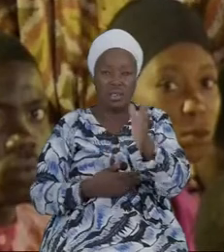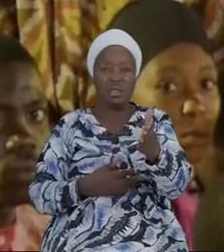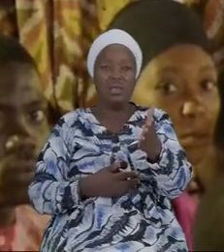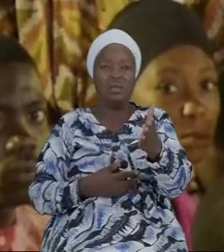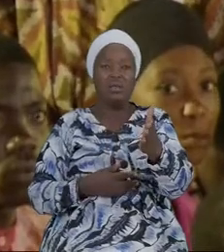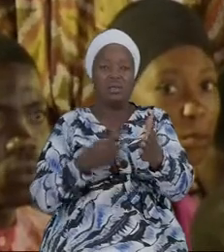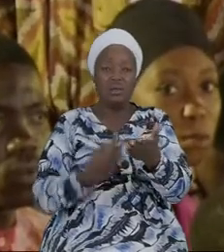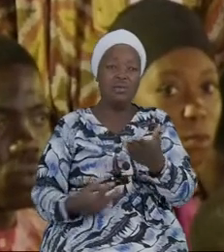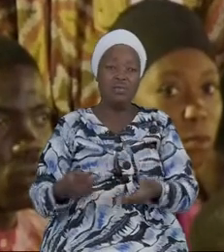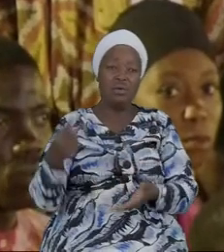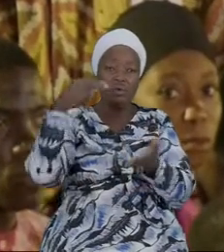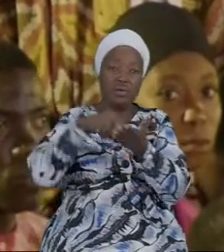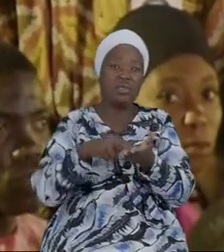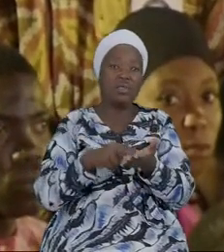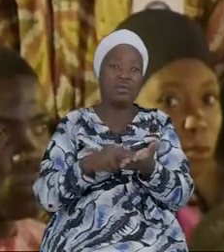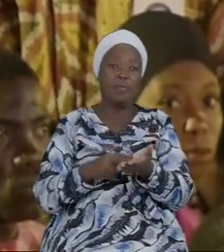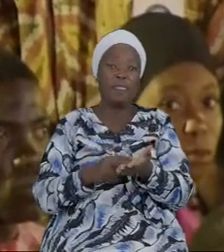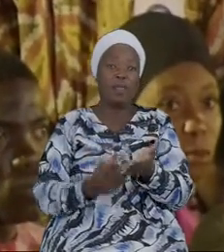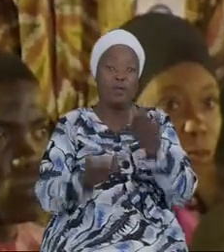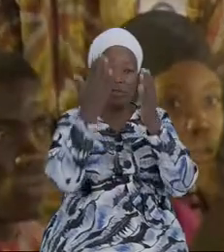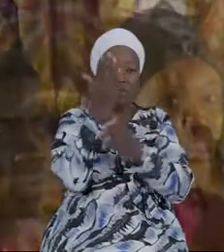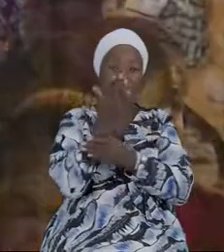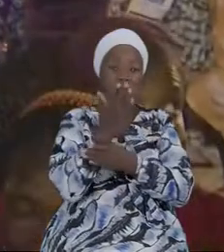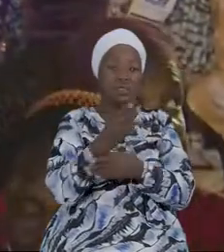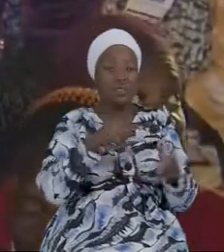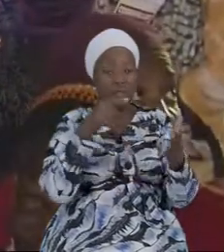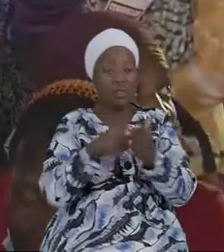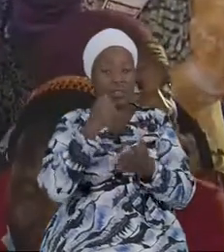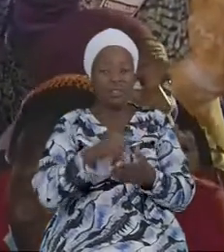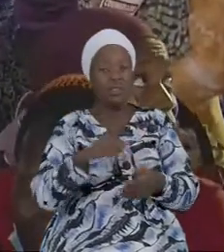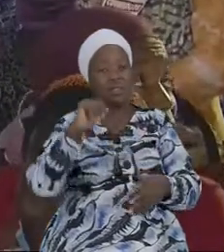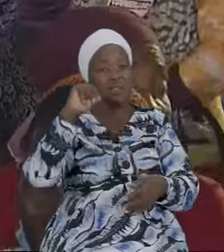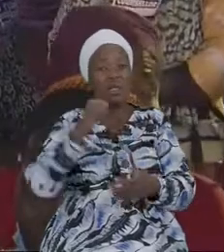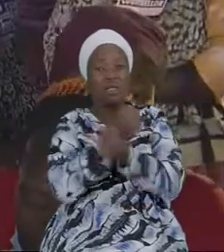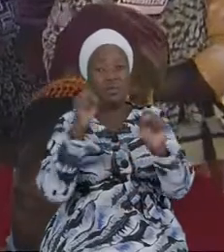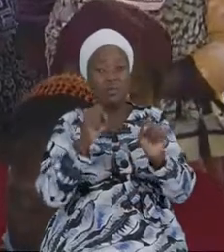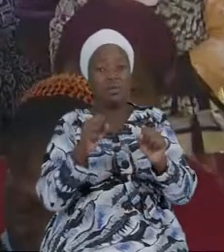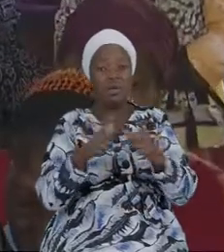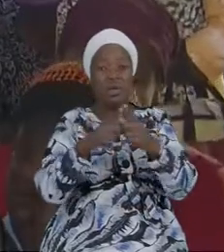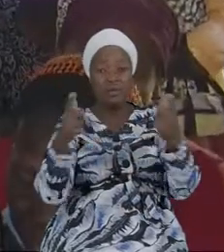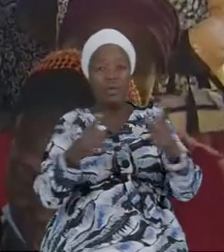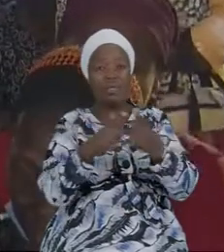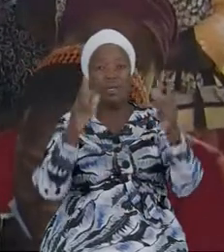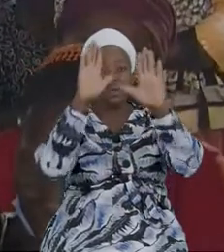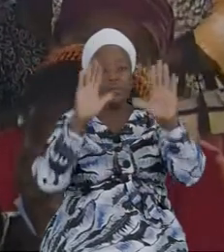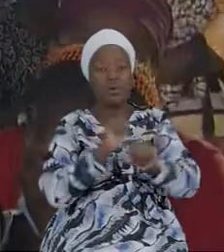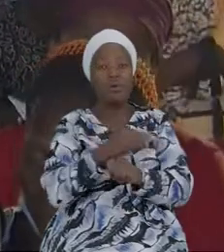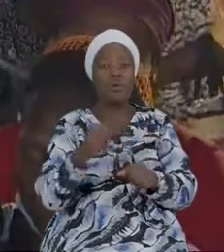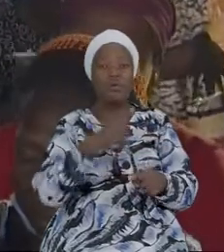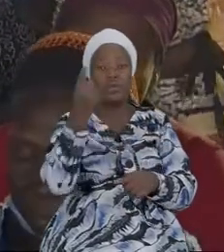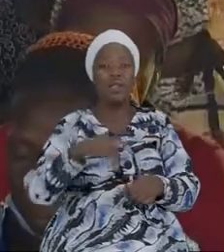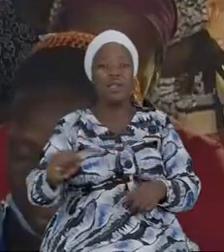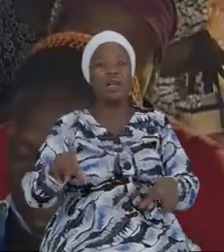up your hand, stand up. This is salvation. Great, great miracle of eternal